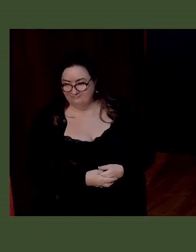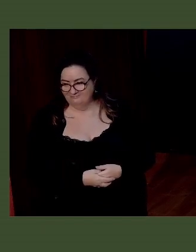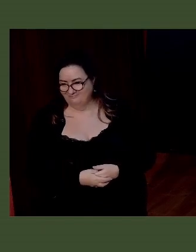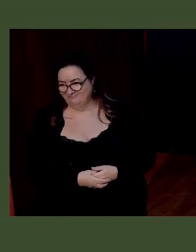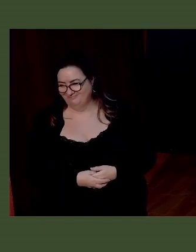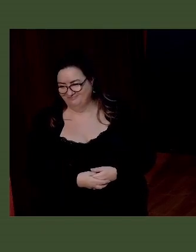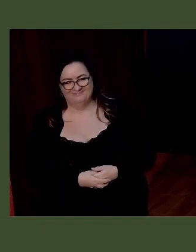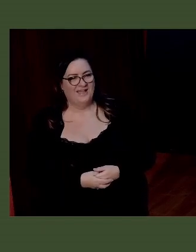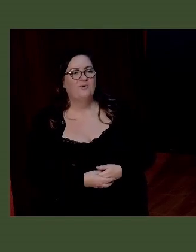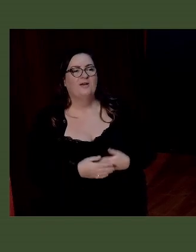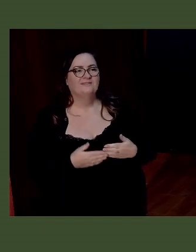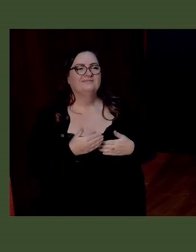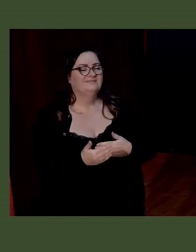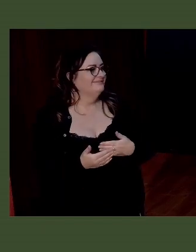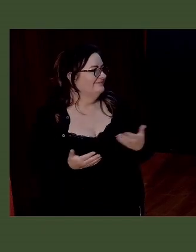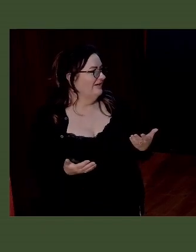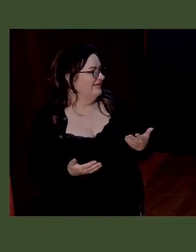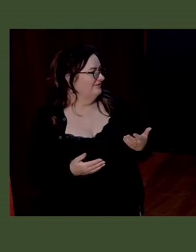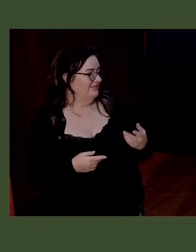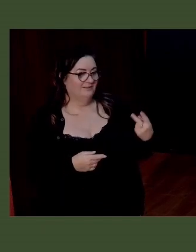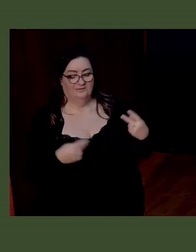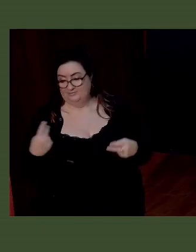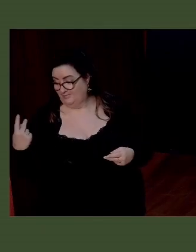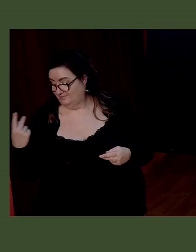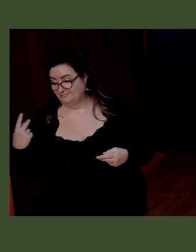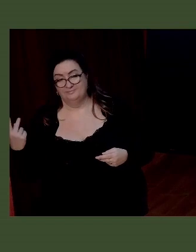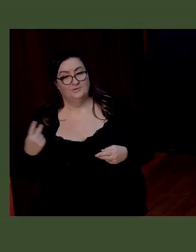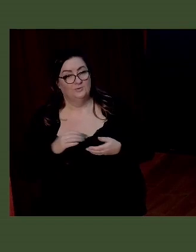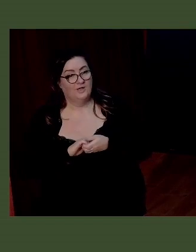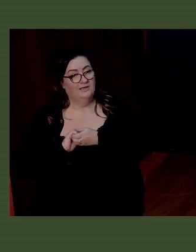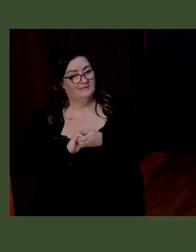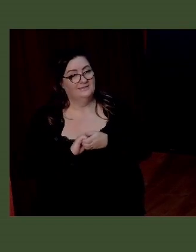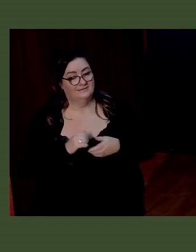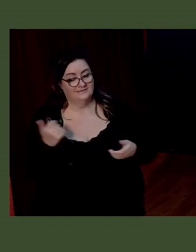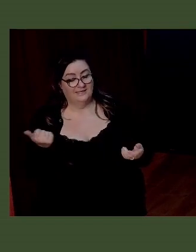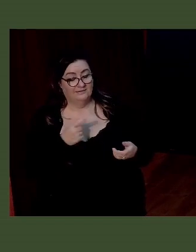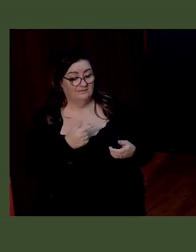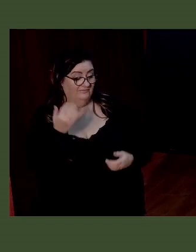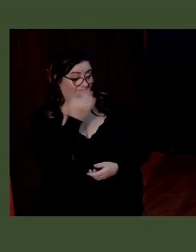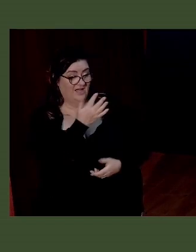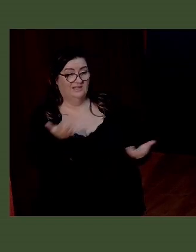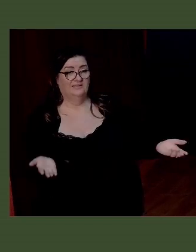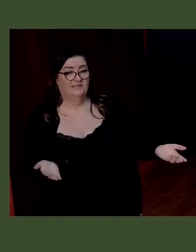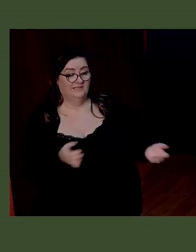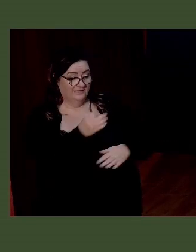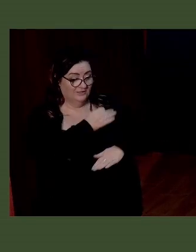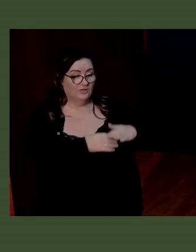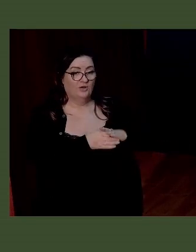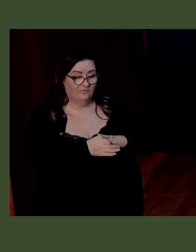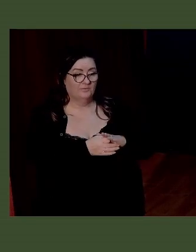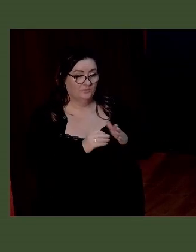And what's the way forward? Well, it speaks to my two colleagues again, is that he said, fine, the government will make